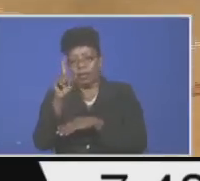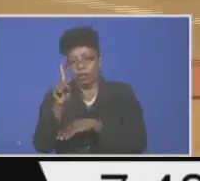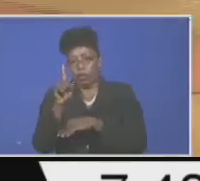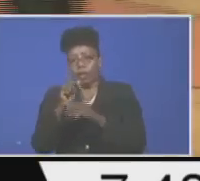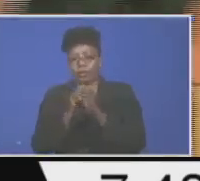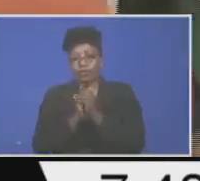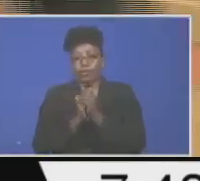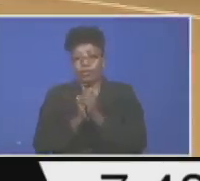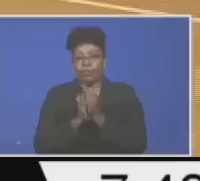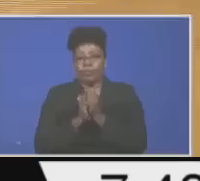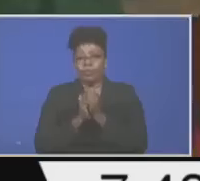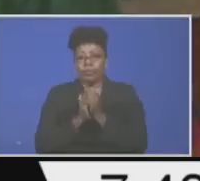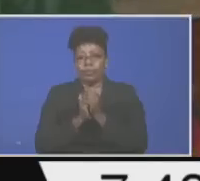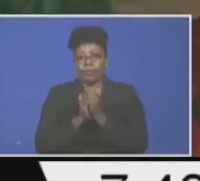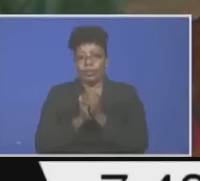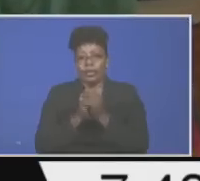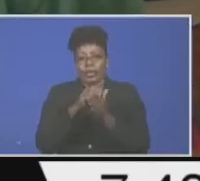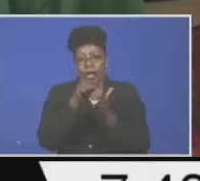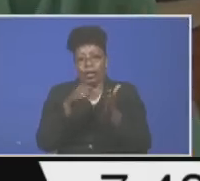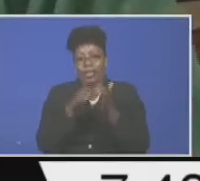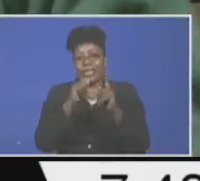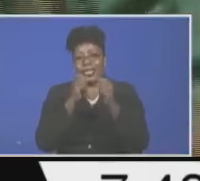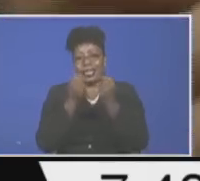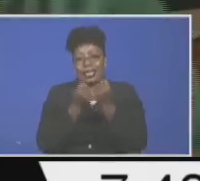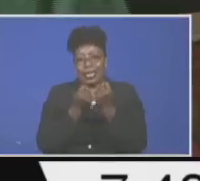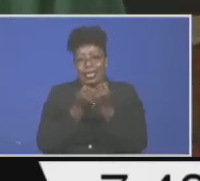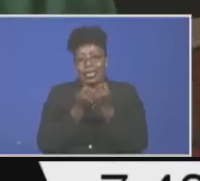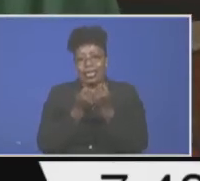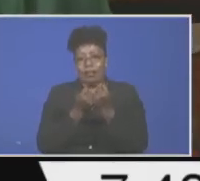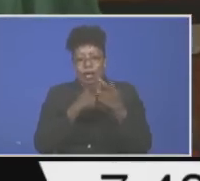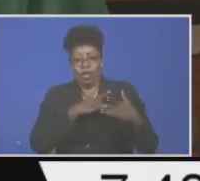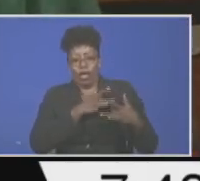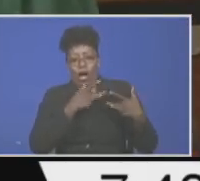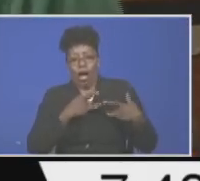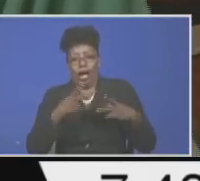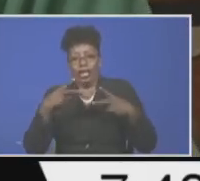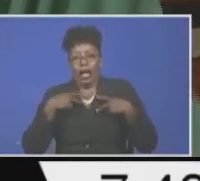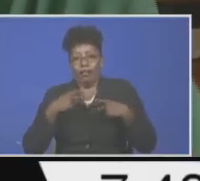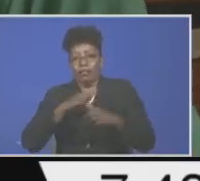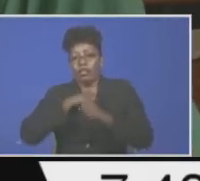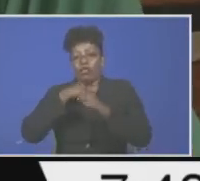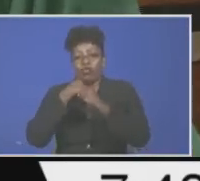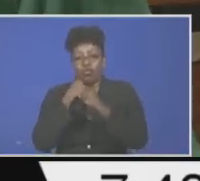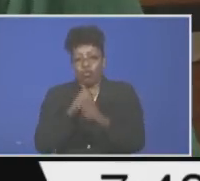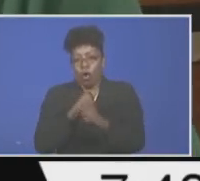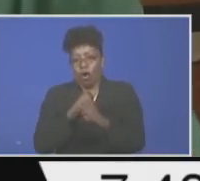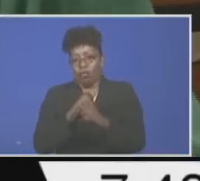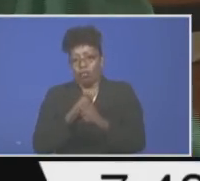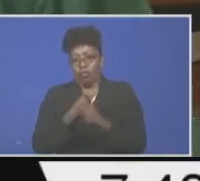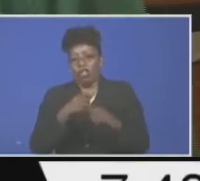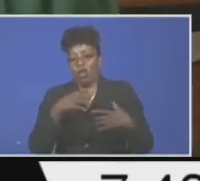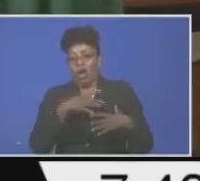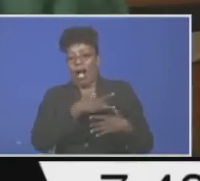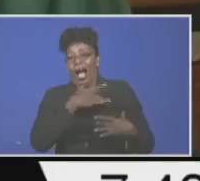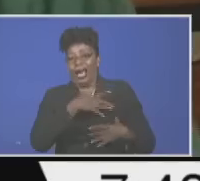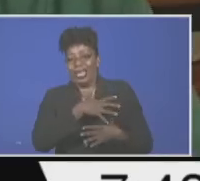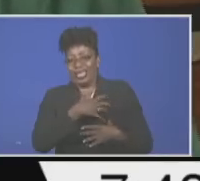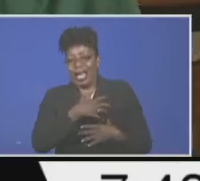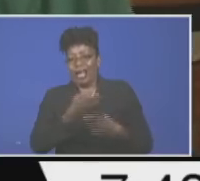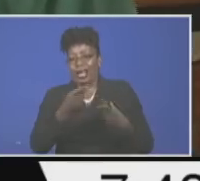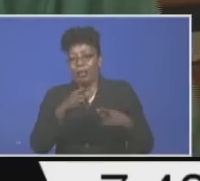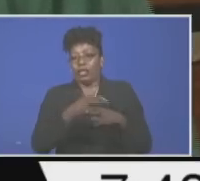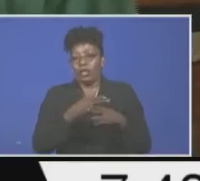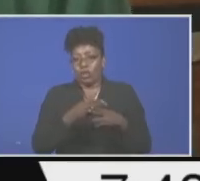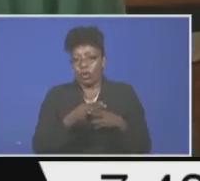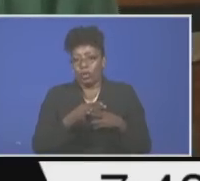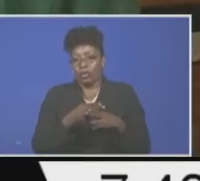72-71. With this team, you have to be strong. I don't see no heart attack coming no time soon. This team got